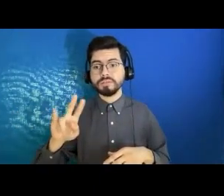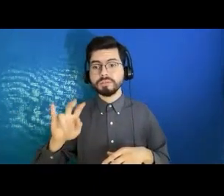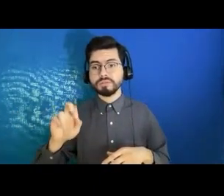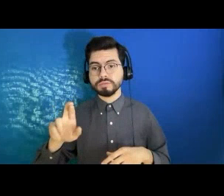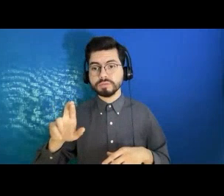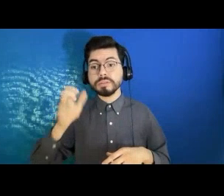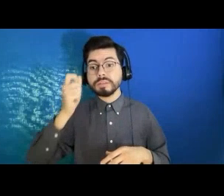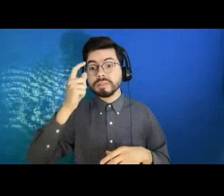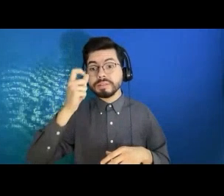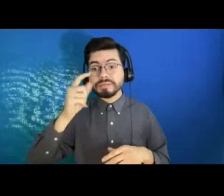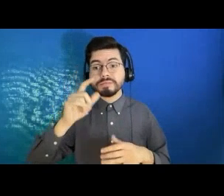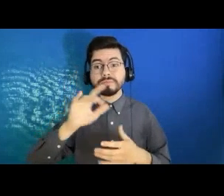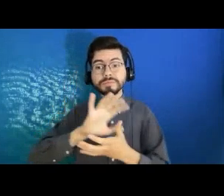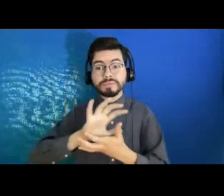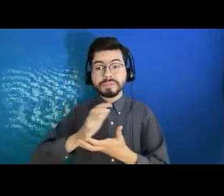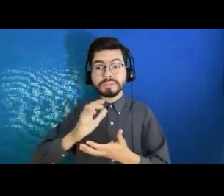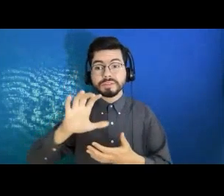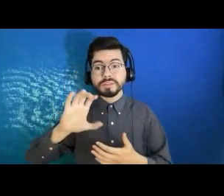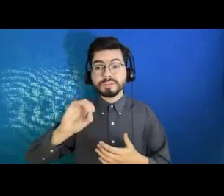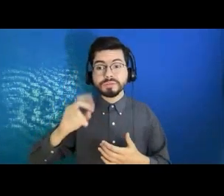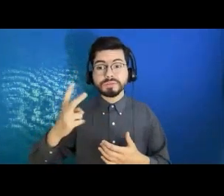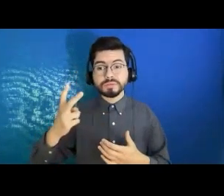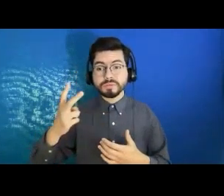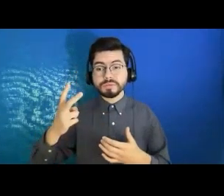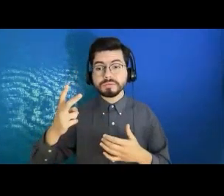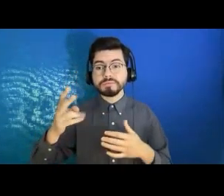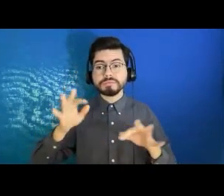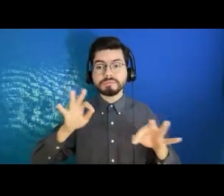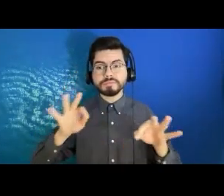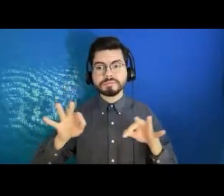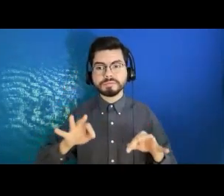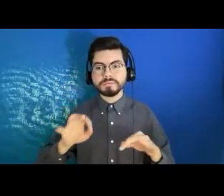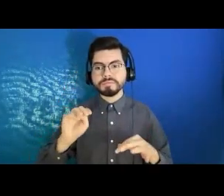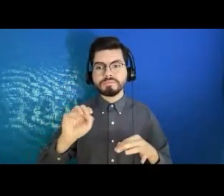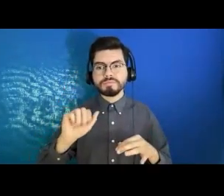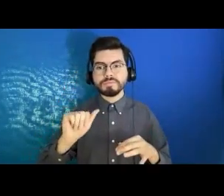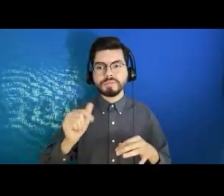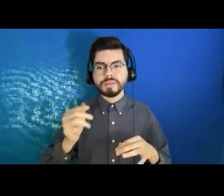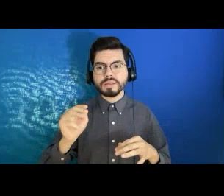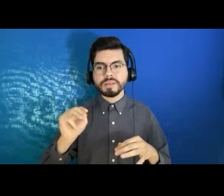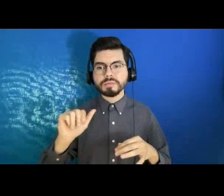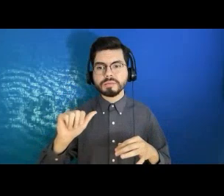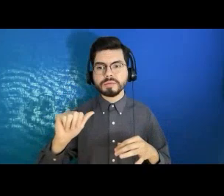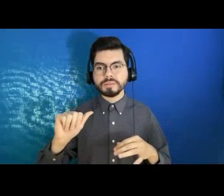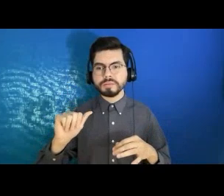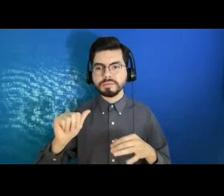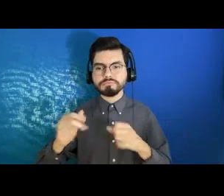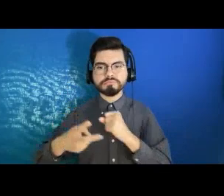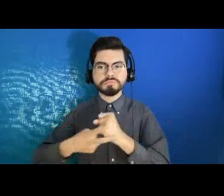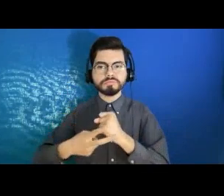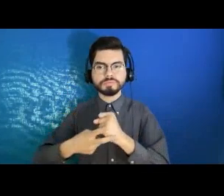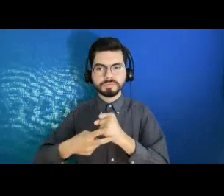of CO2 coming out can tell us something about the magma reservoir. That's the source for all that CO2.